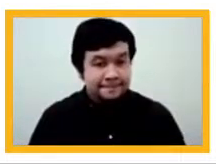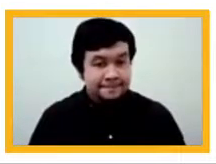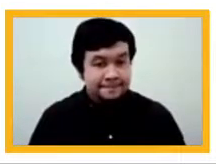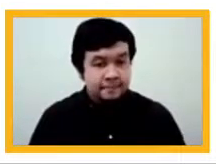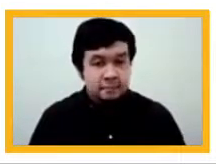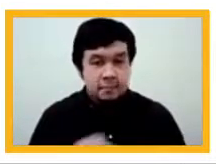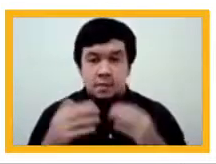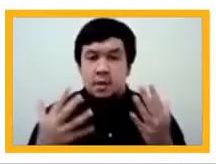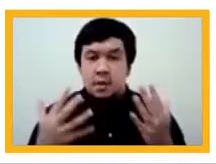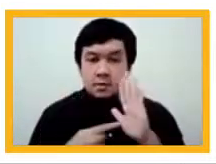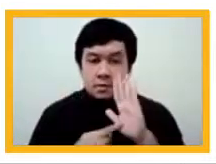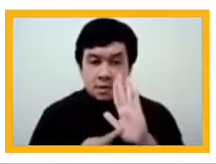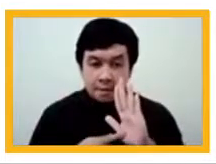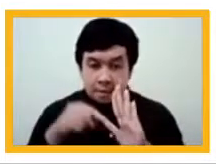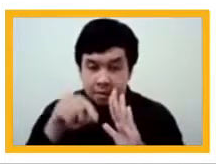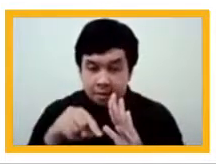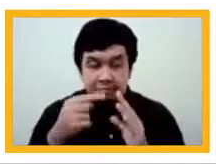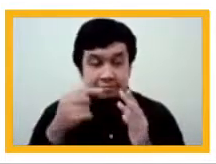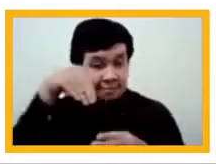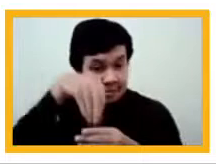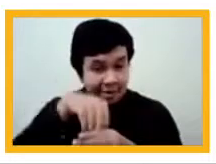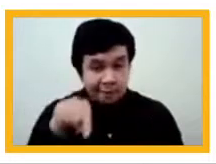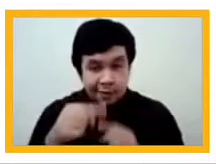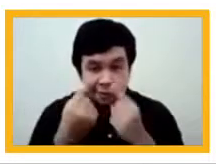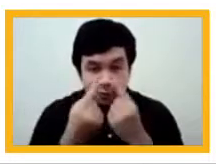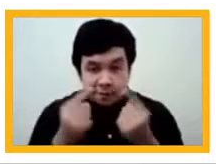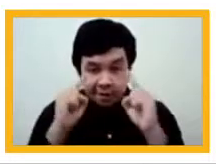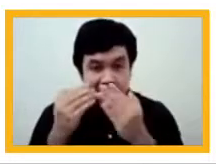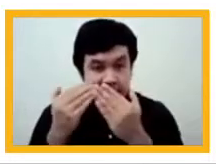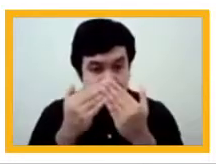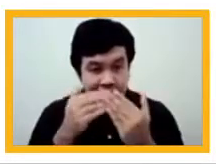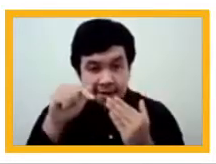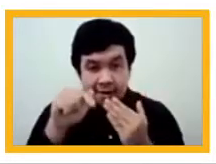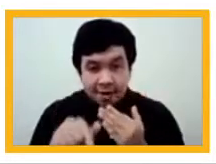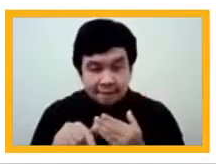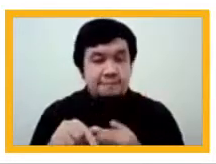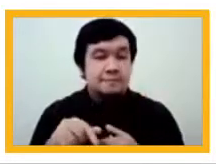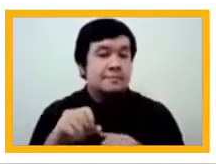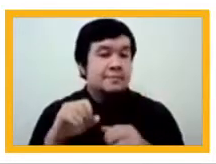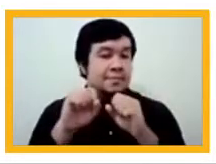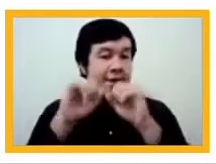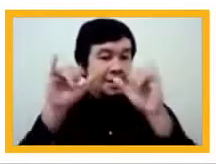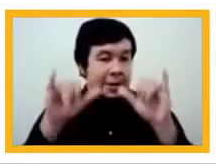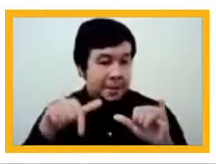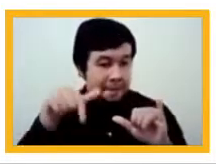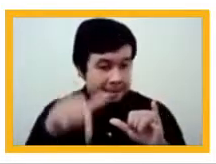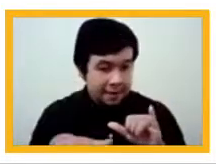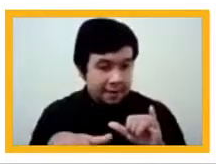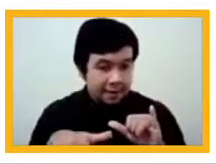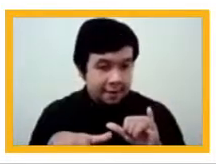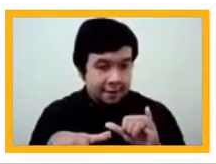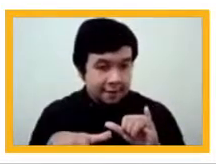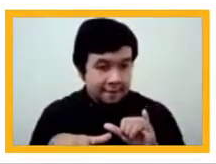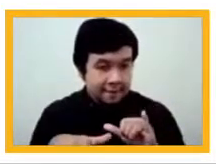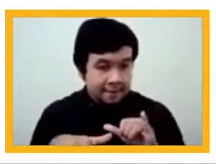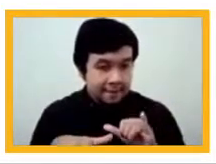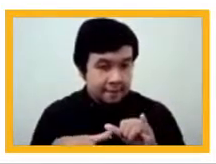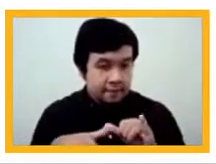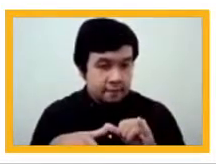and education system infrastructure innovation for software-centered education. And